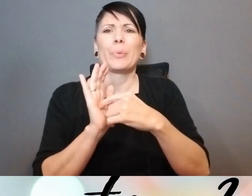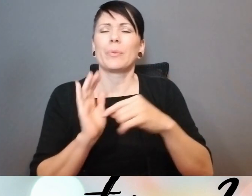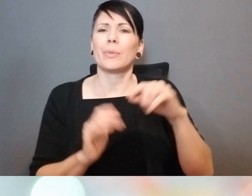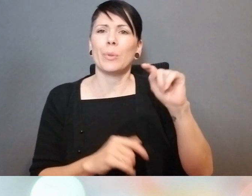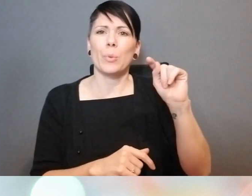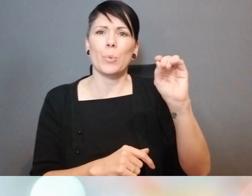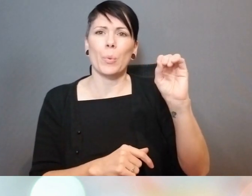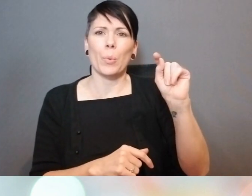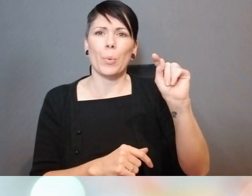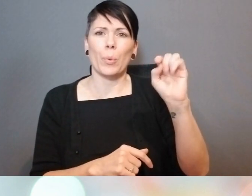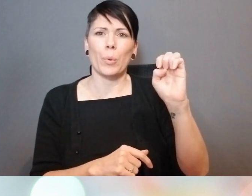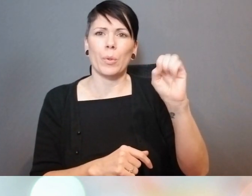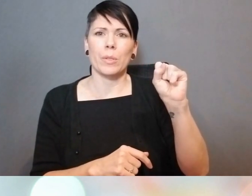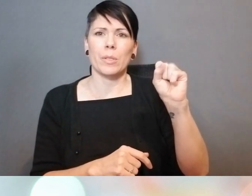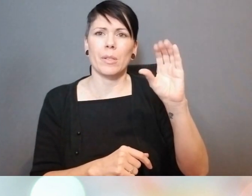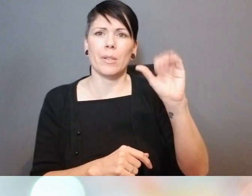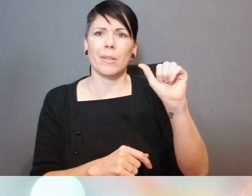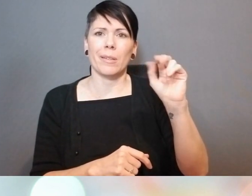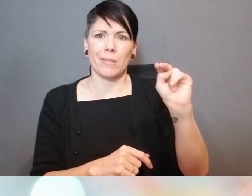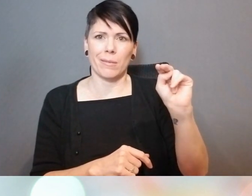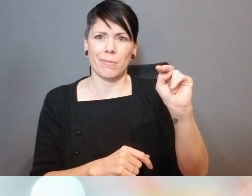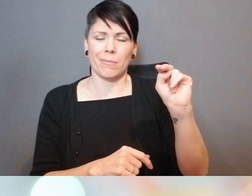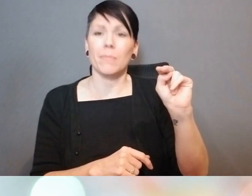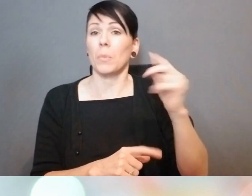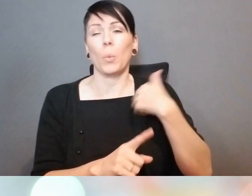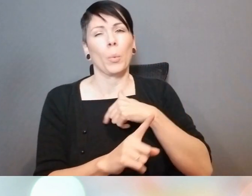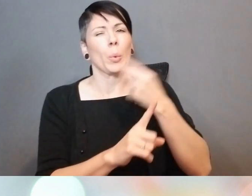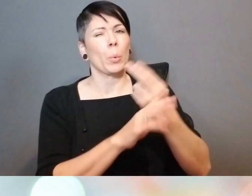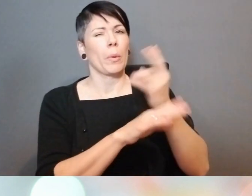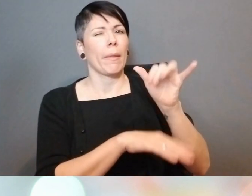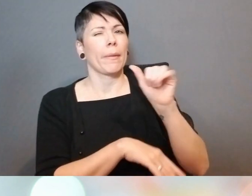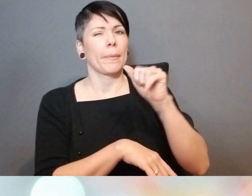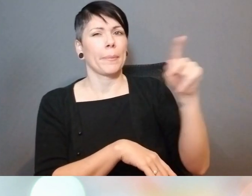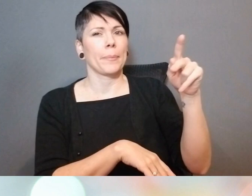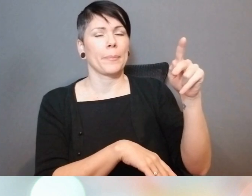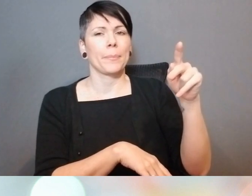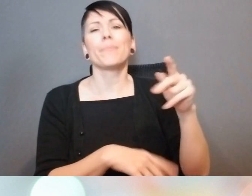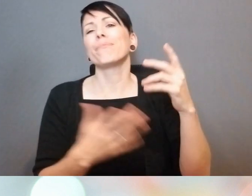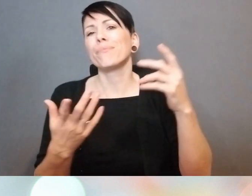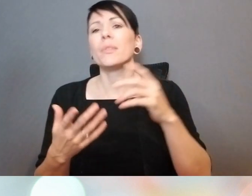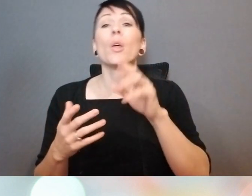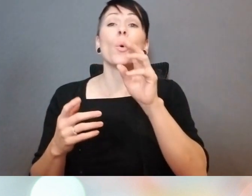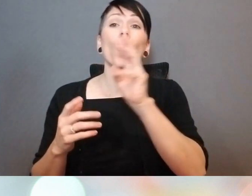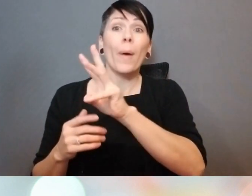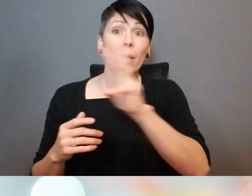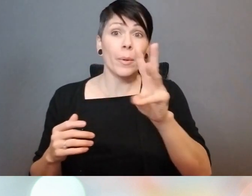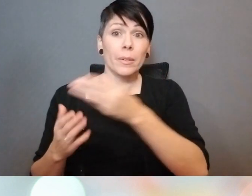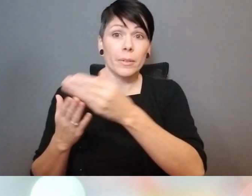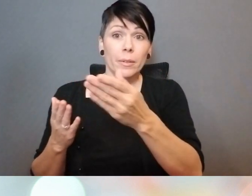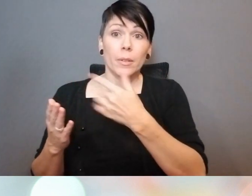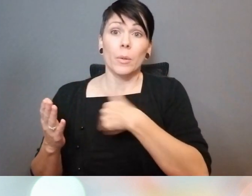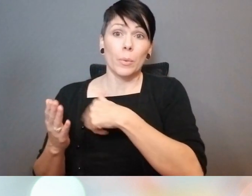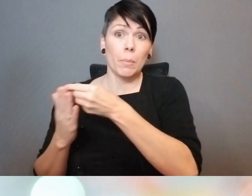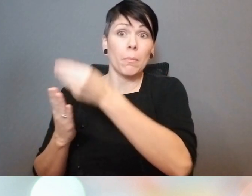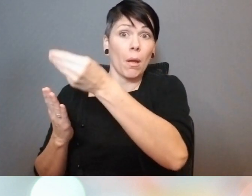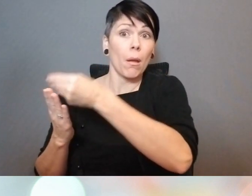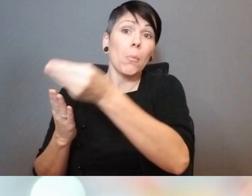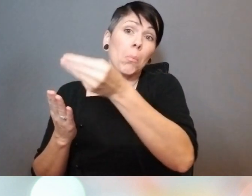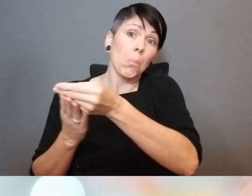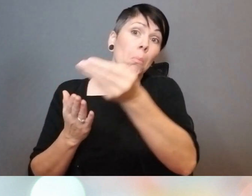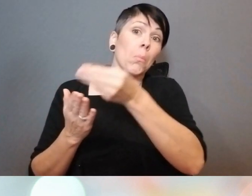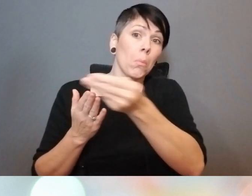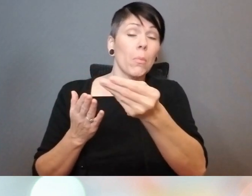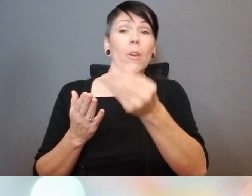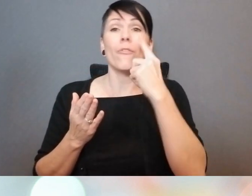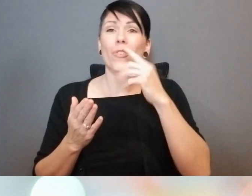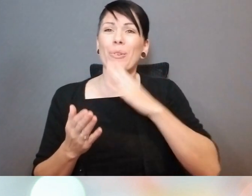our stuff because we purchased some Willy Wisher items to hold back for our daughter. We just happened to find them for a really good